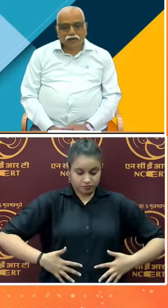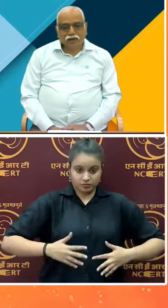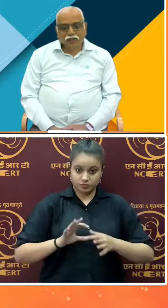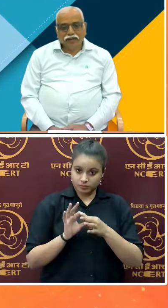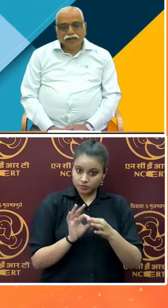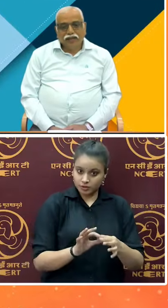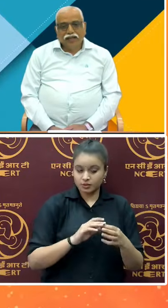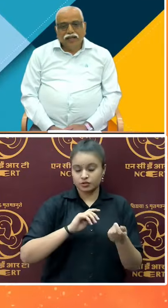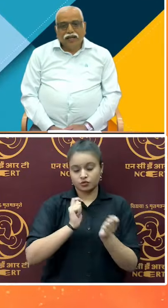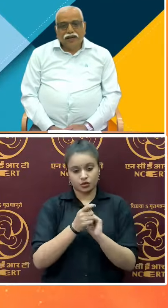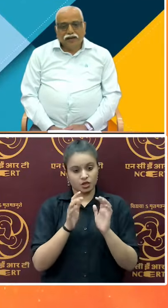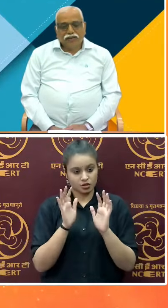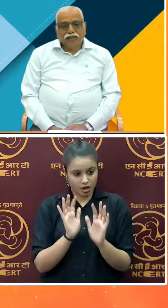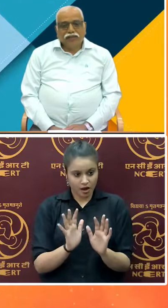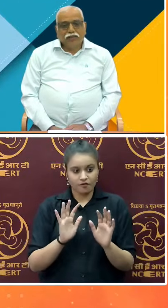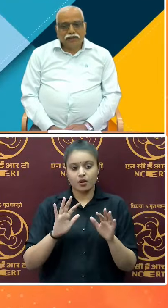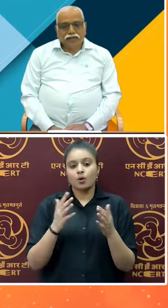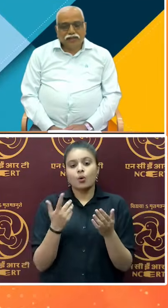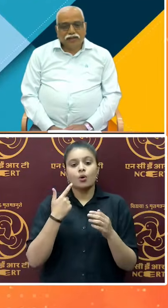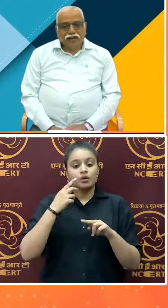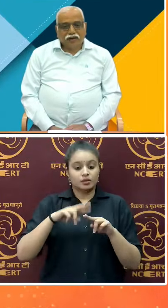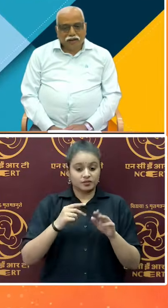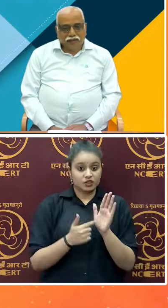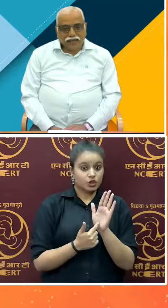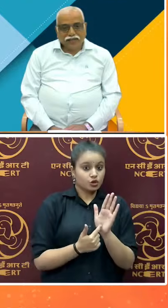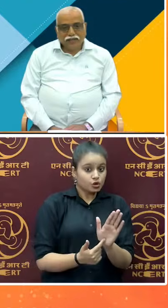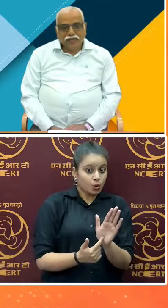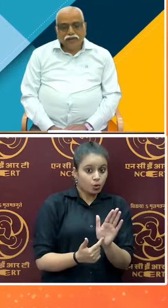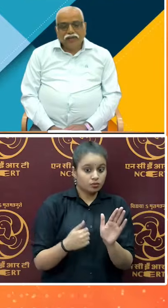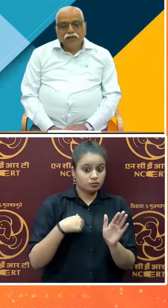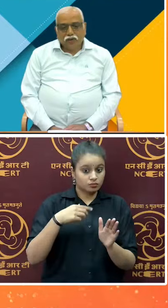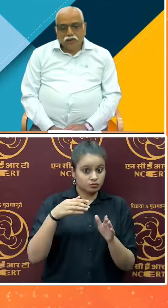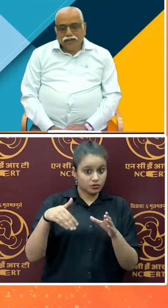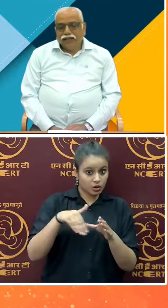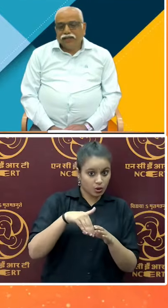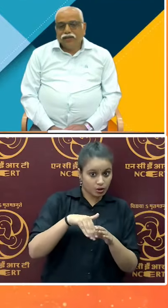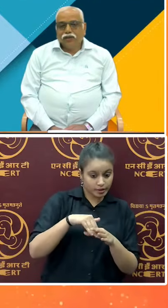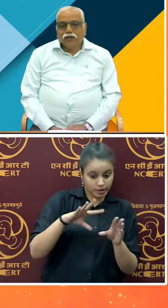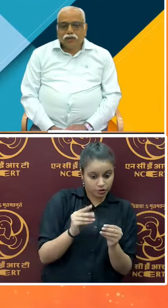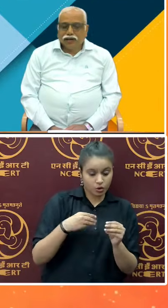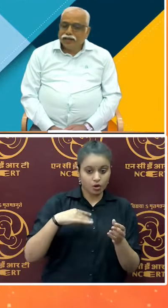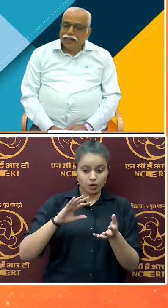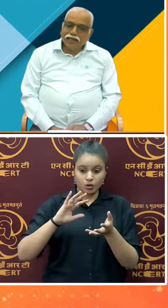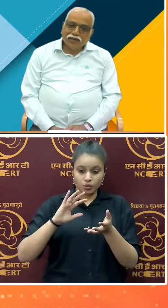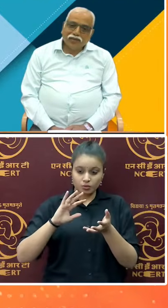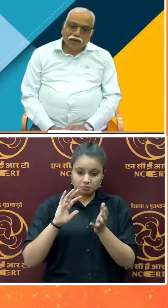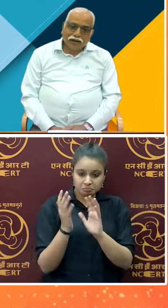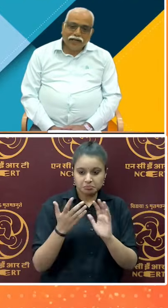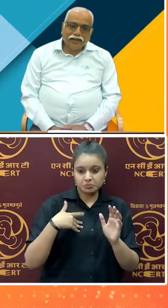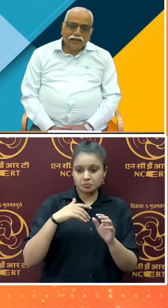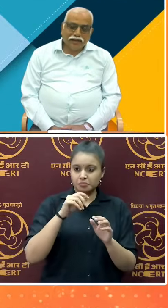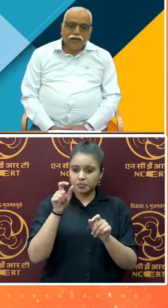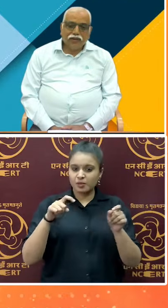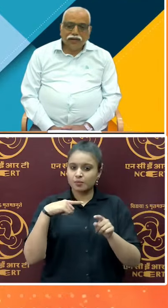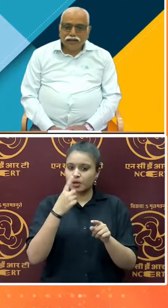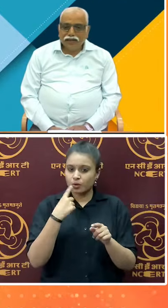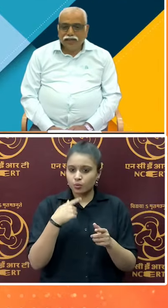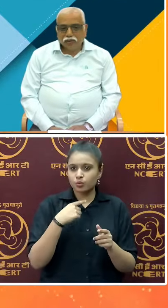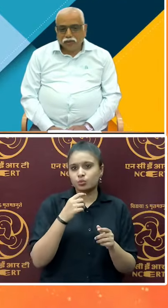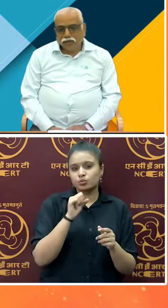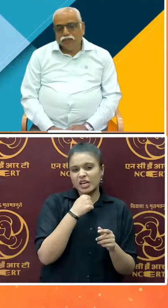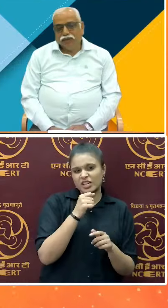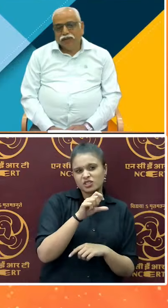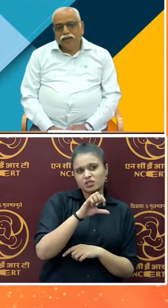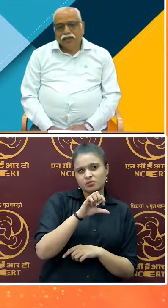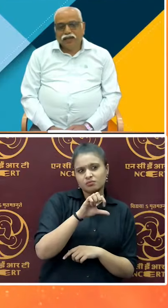they undergo. And now in the present context, so globally, those who are in the age of 10 to 19